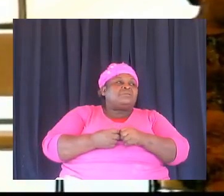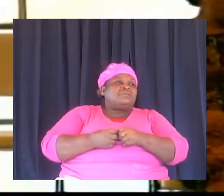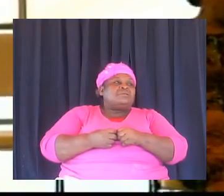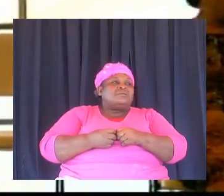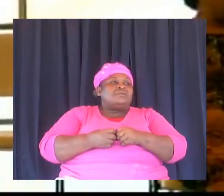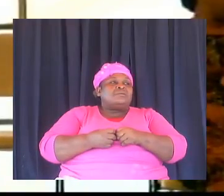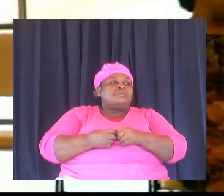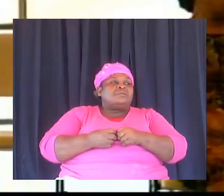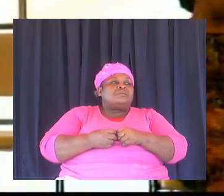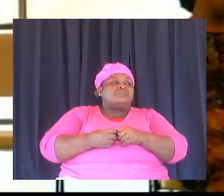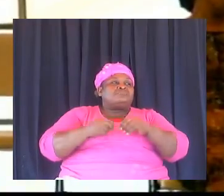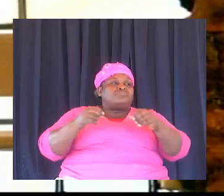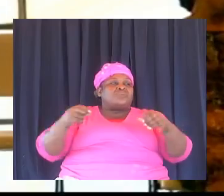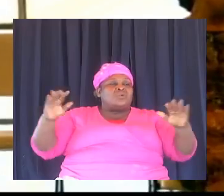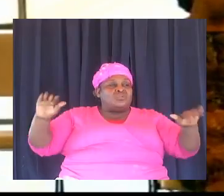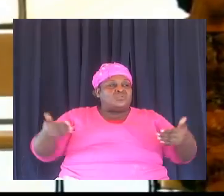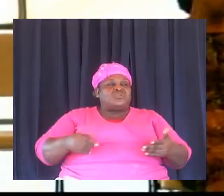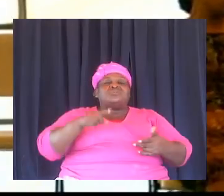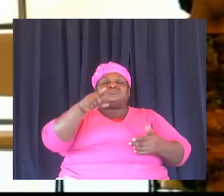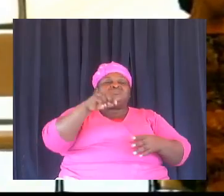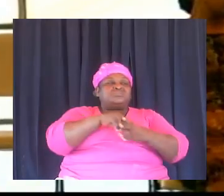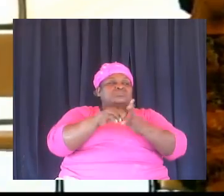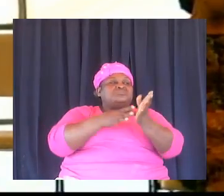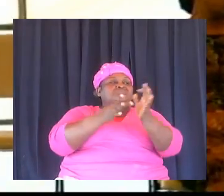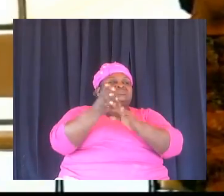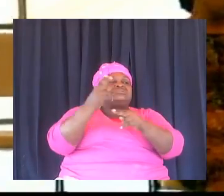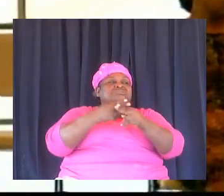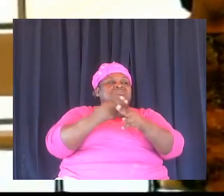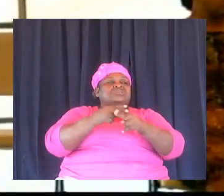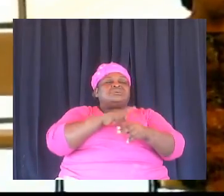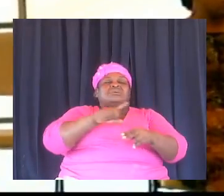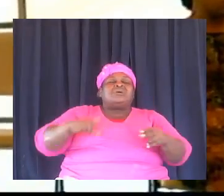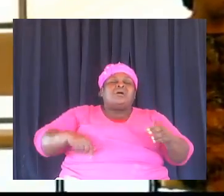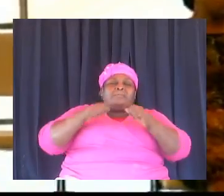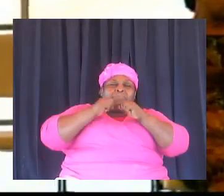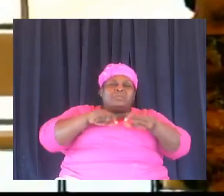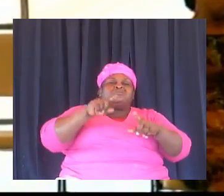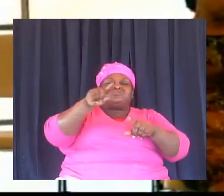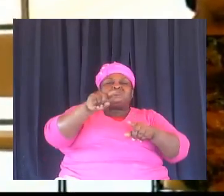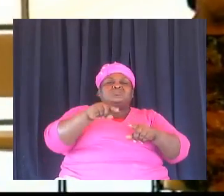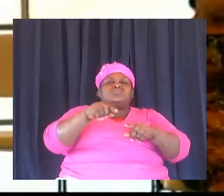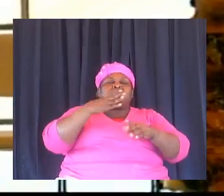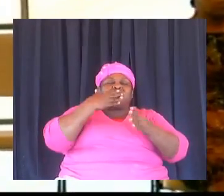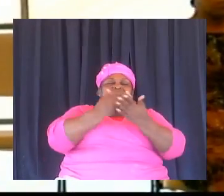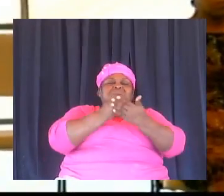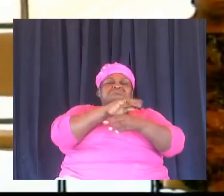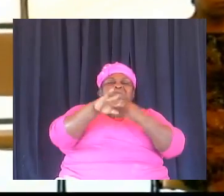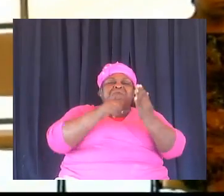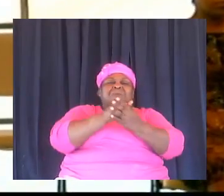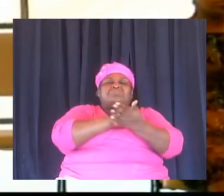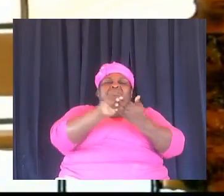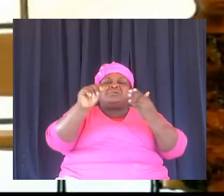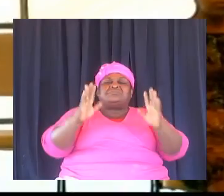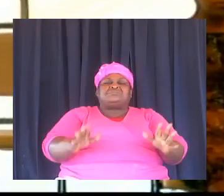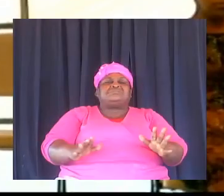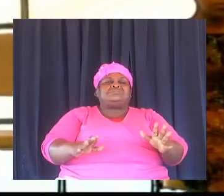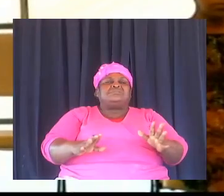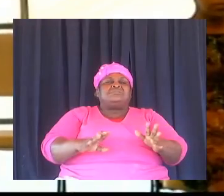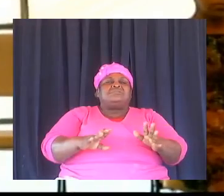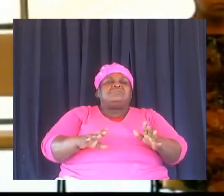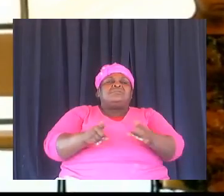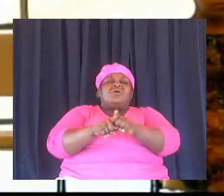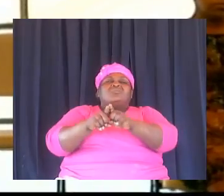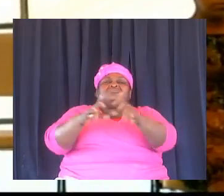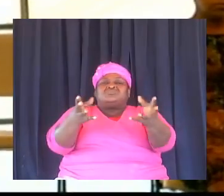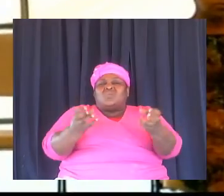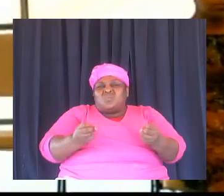in Jesus' name. The Lord bless you. Good to have all the saints. Then I also want to greet every visitor. You